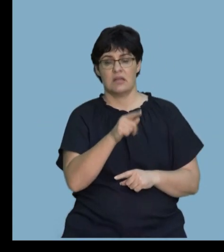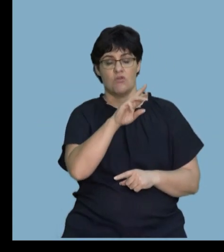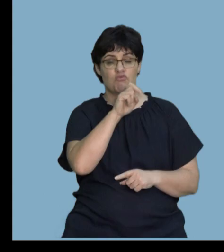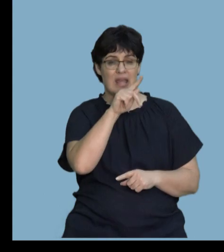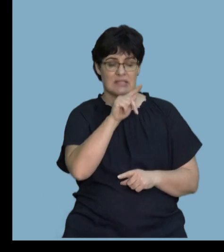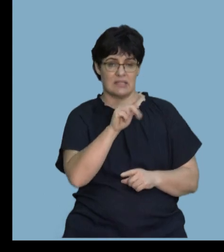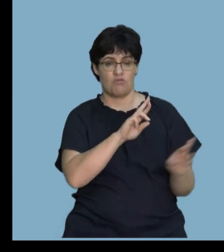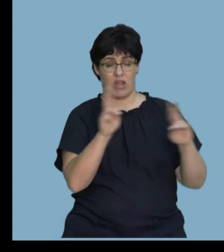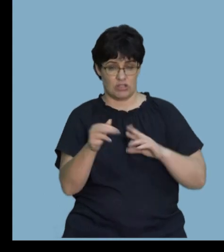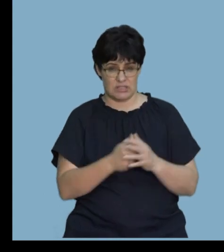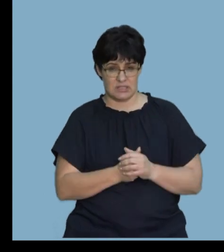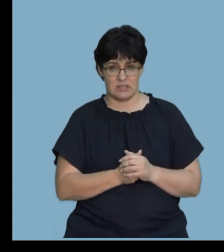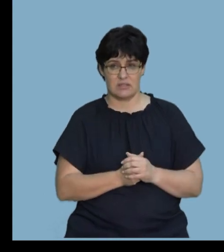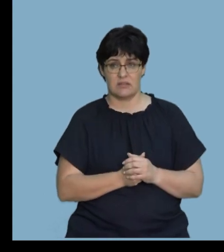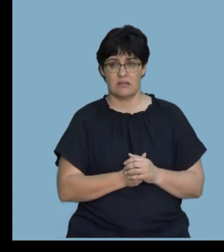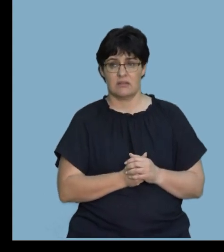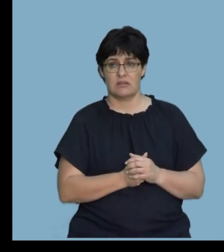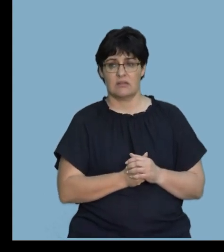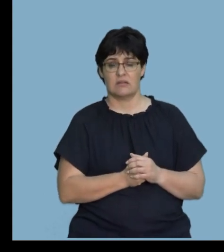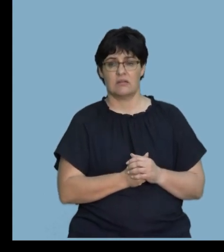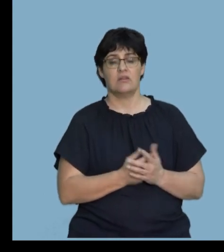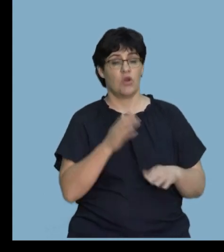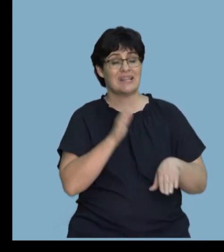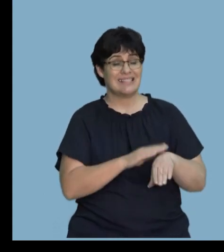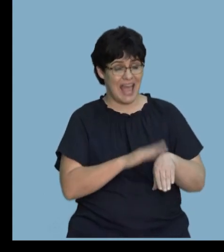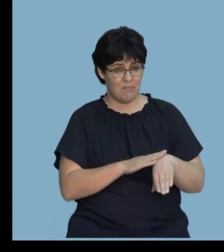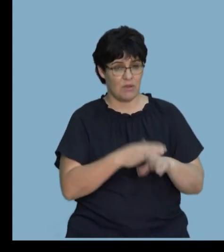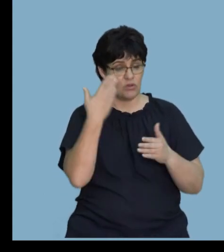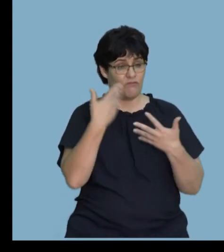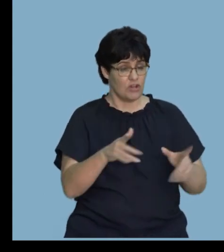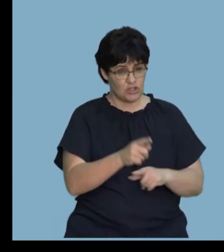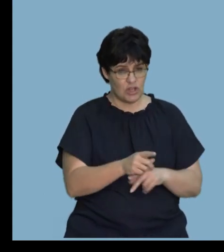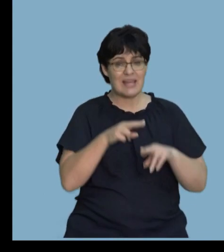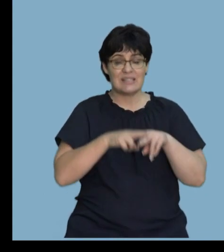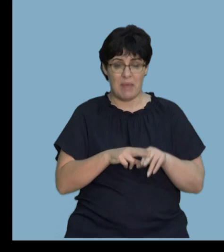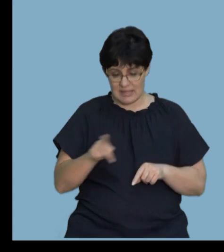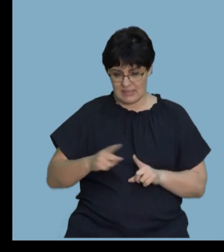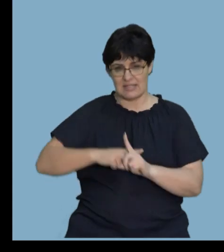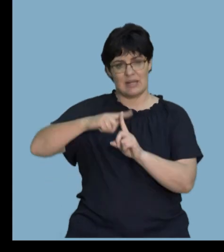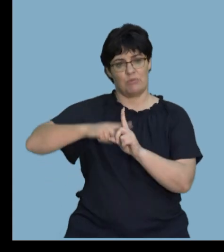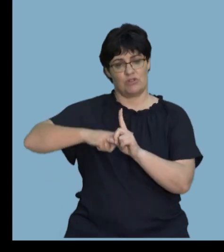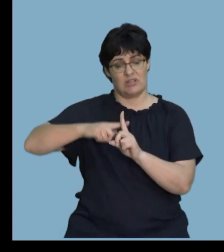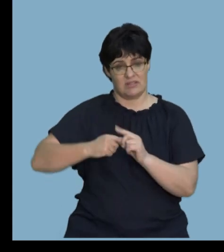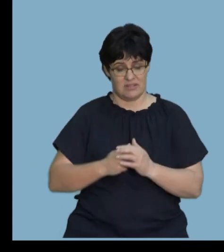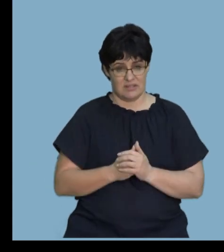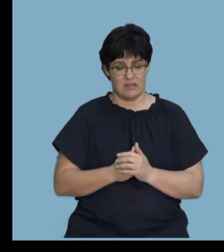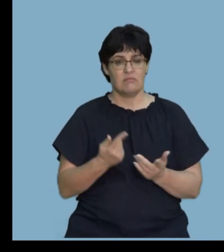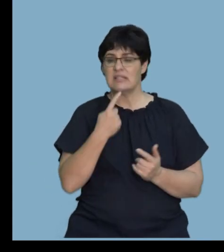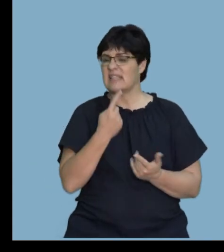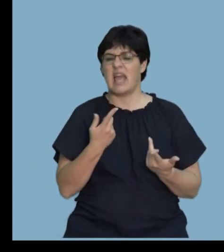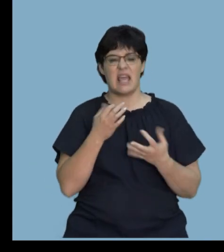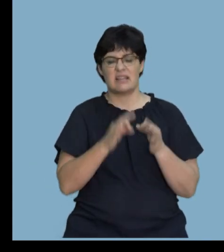of it, because the time taken to complete the reaction will depend on the temperature. So we can safely say that rate of